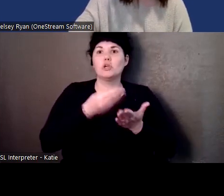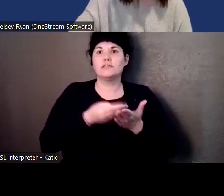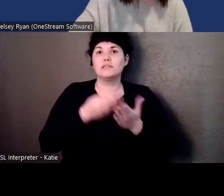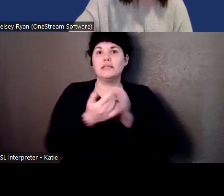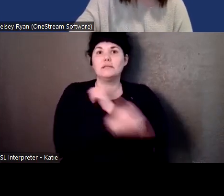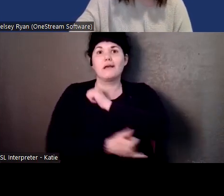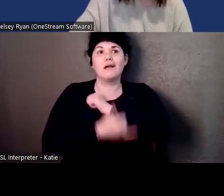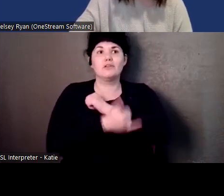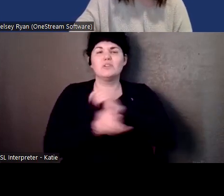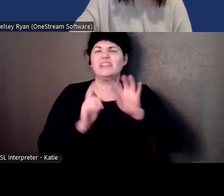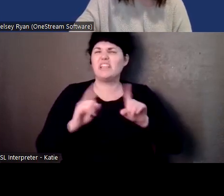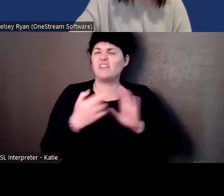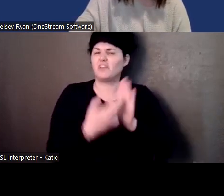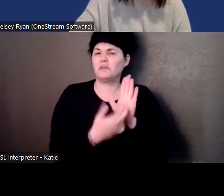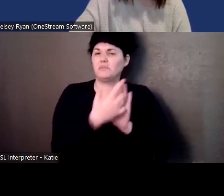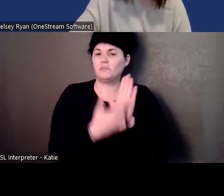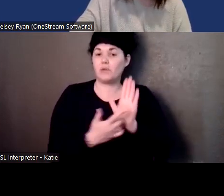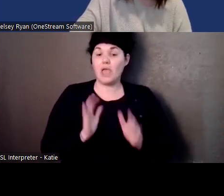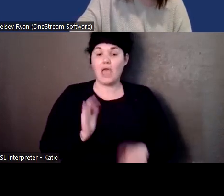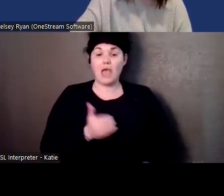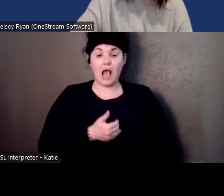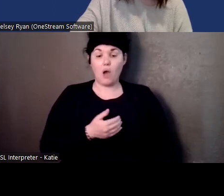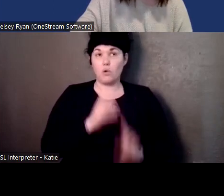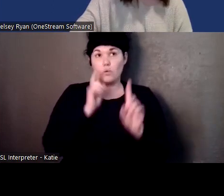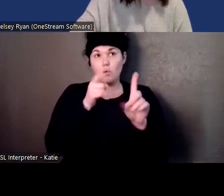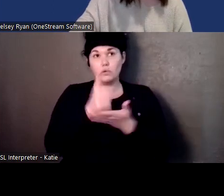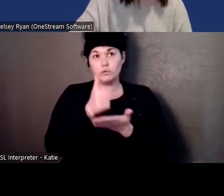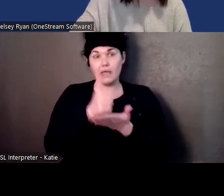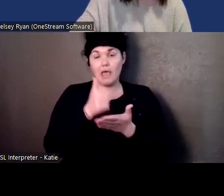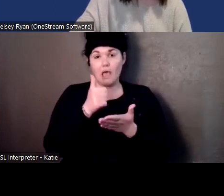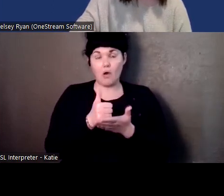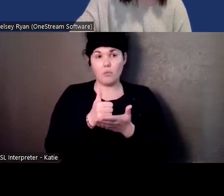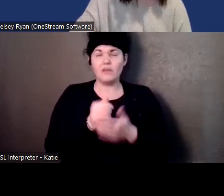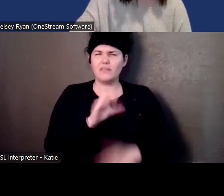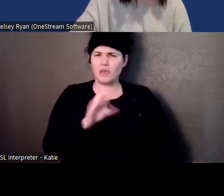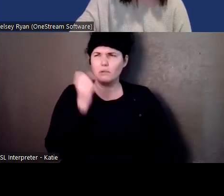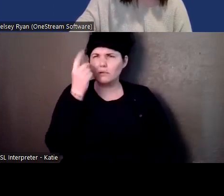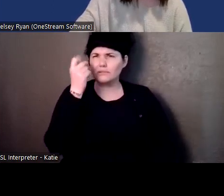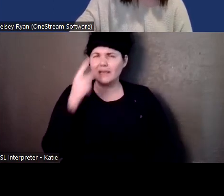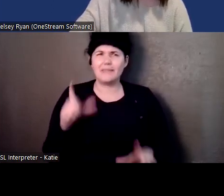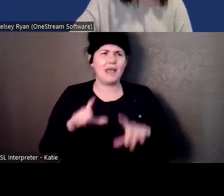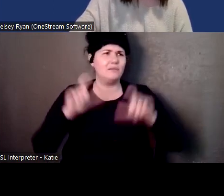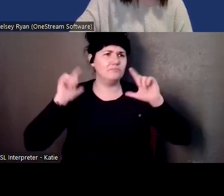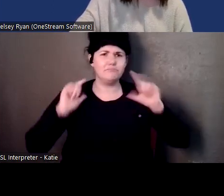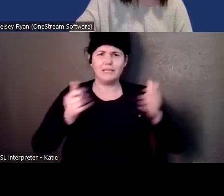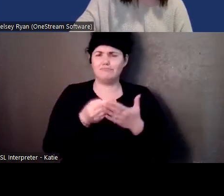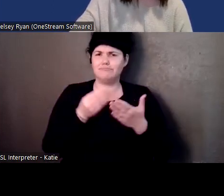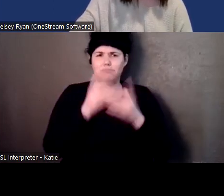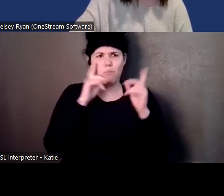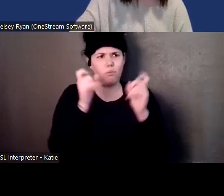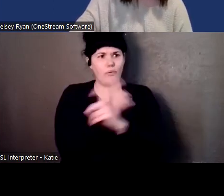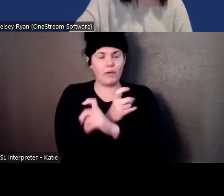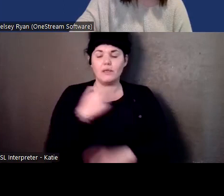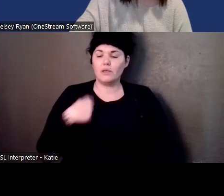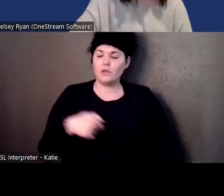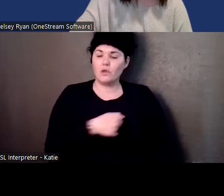And our job is to really help those companies make sense of that big logistical battle that they have. What makes us unique is that focus where we